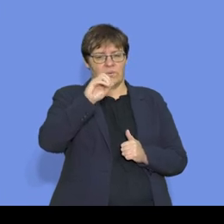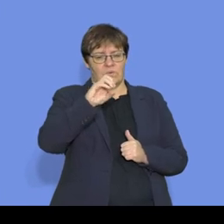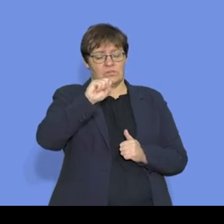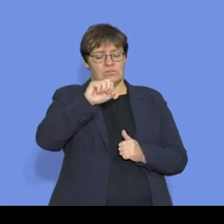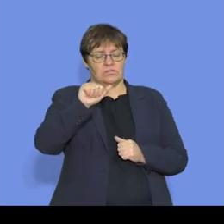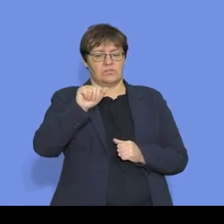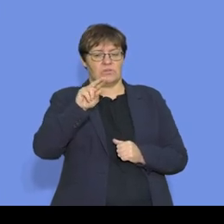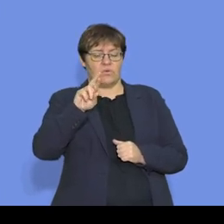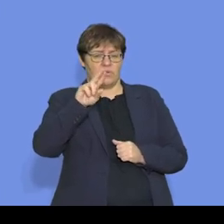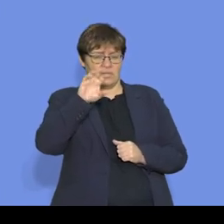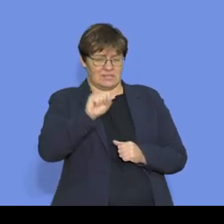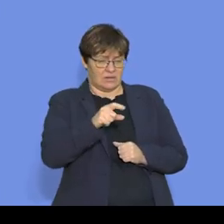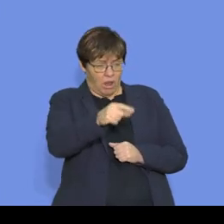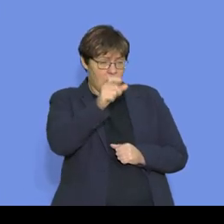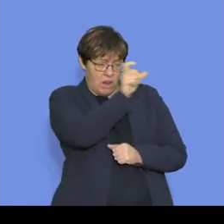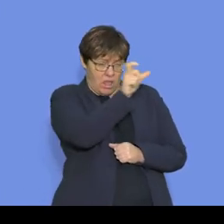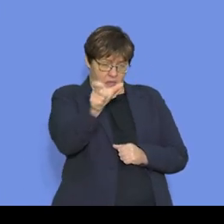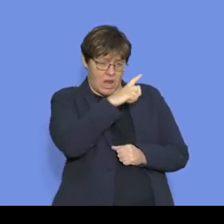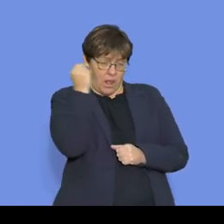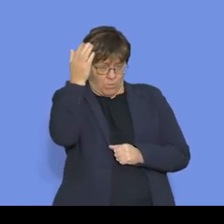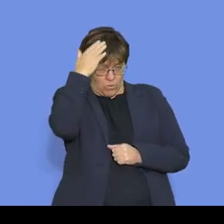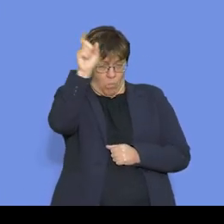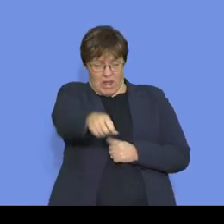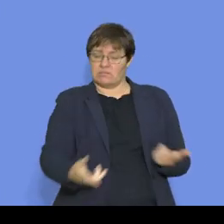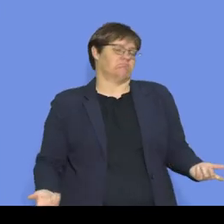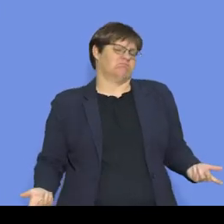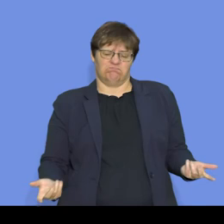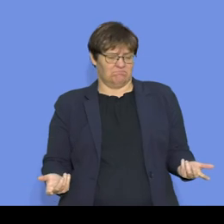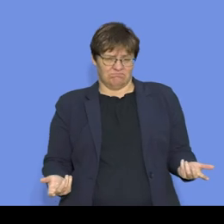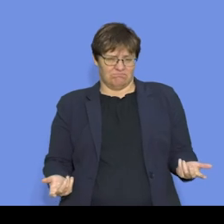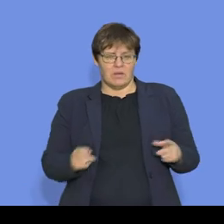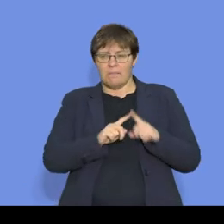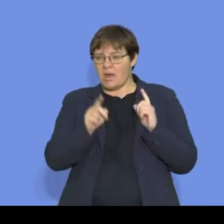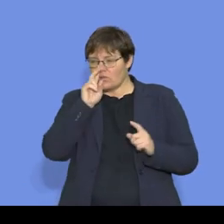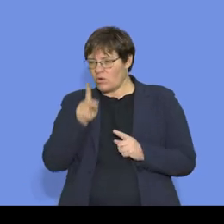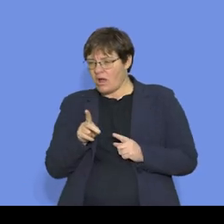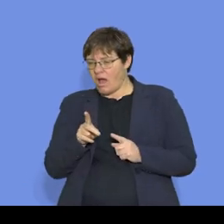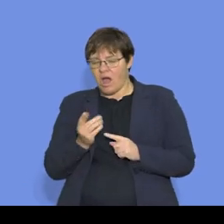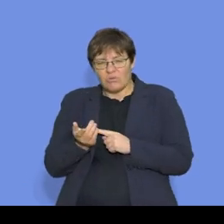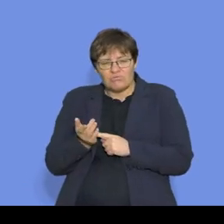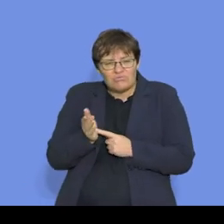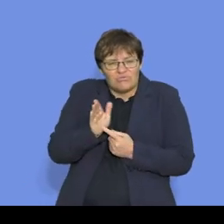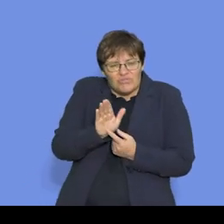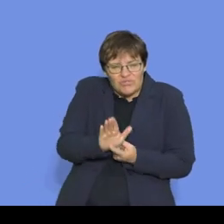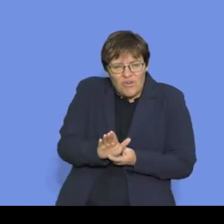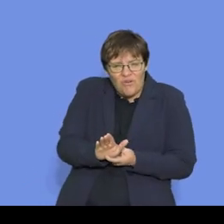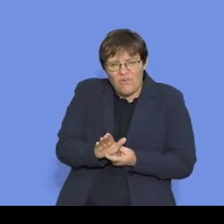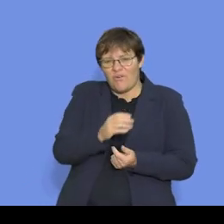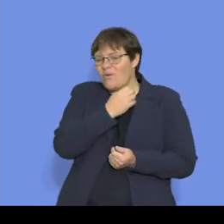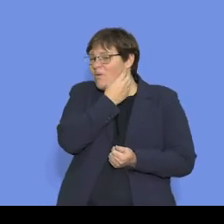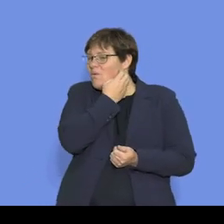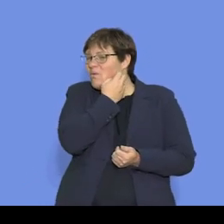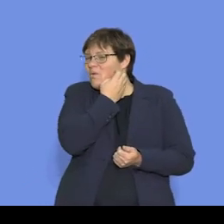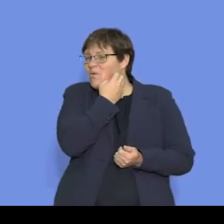Lystrosaurus. And guys, you don't need to know these names. But if we have a look, this shows us,